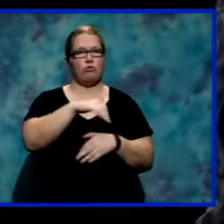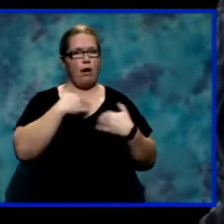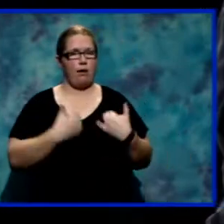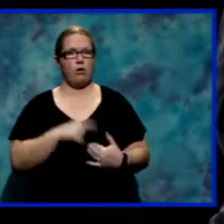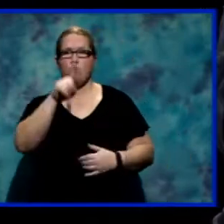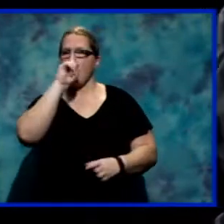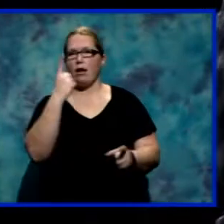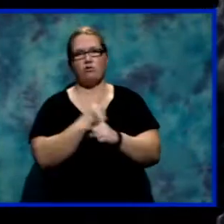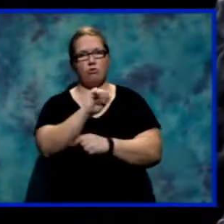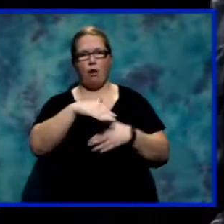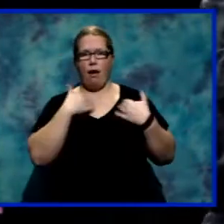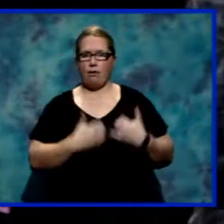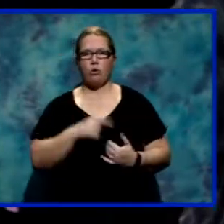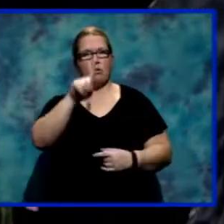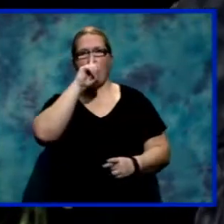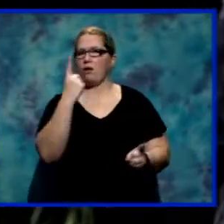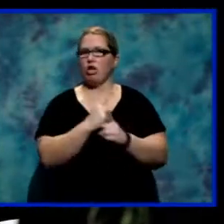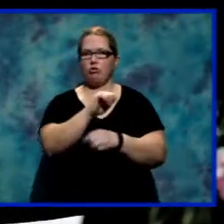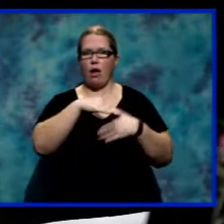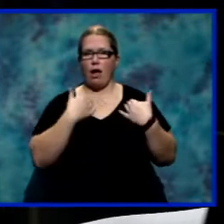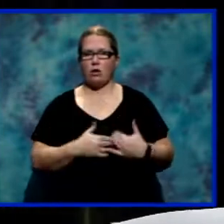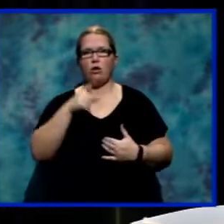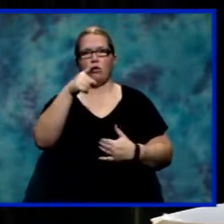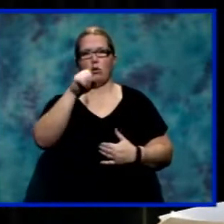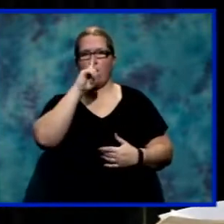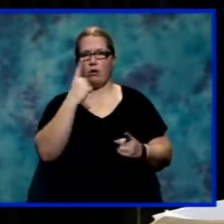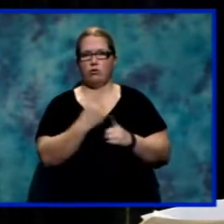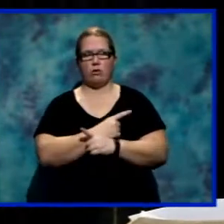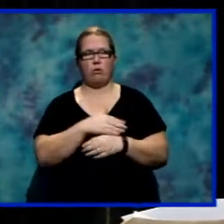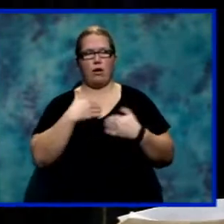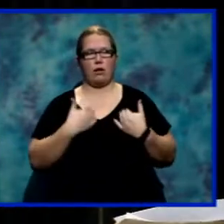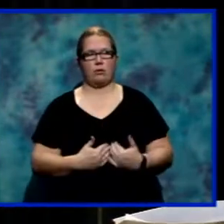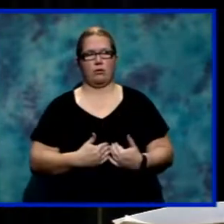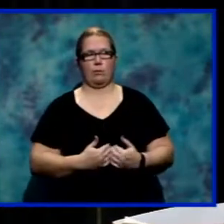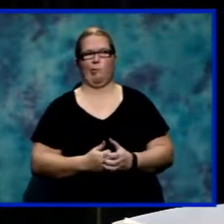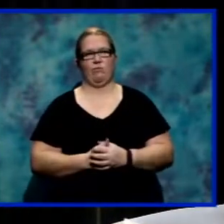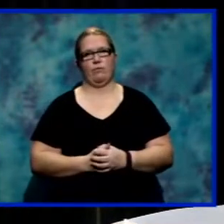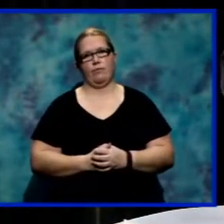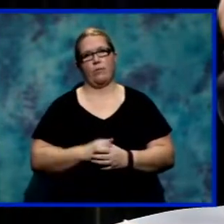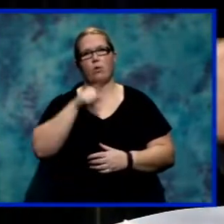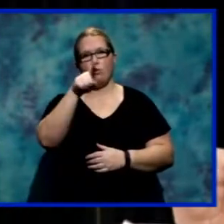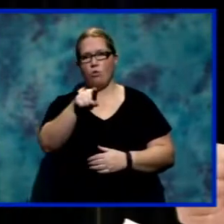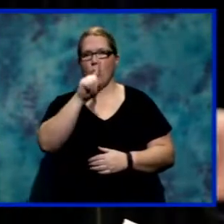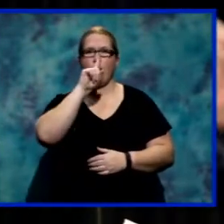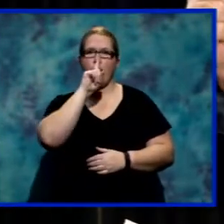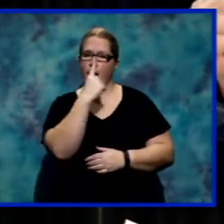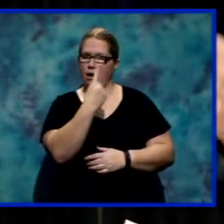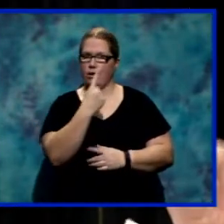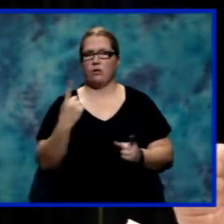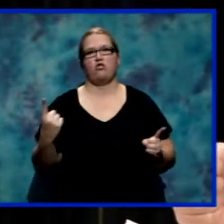You can't change your heart. You can't change your heart. It's getting a bit monotonous, isn't it? You